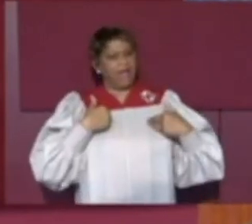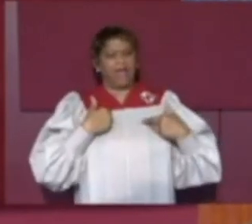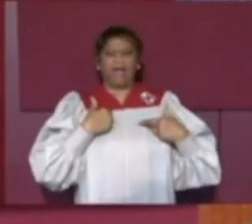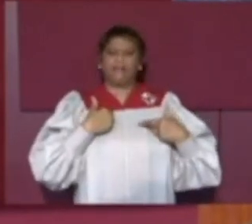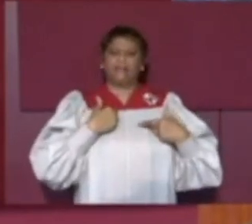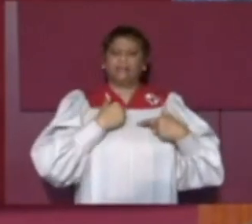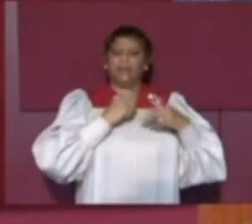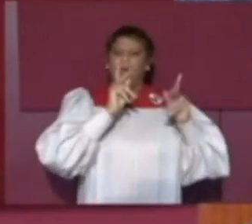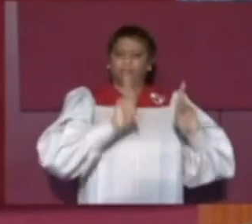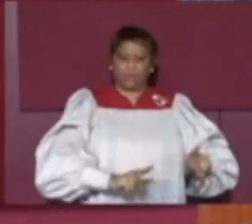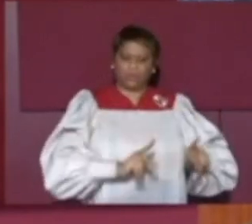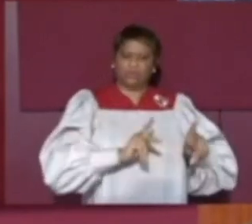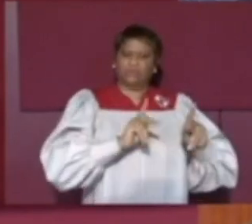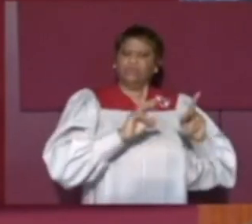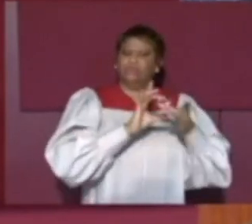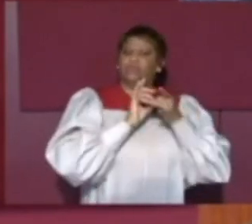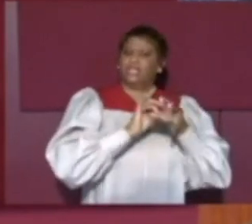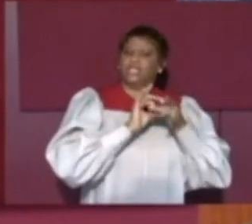being.